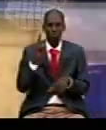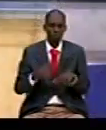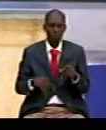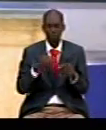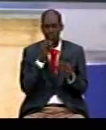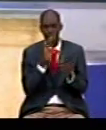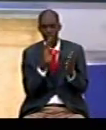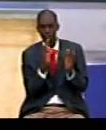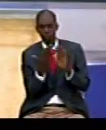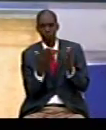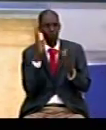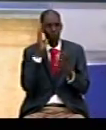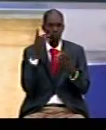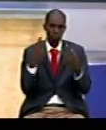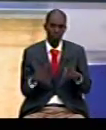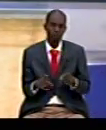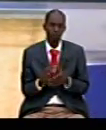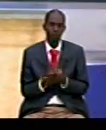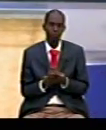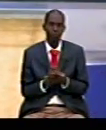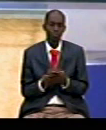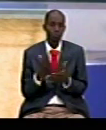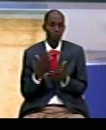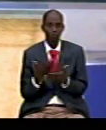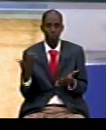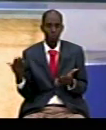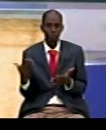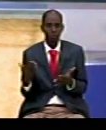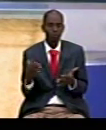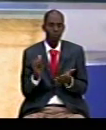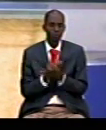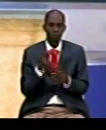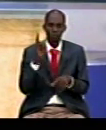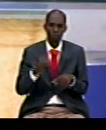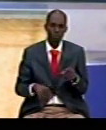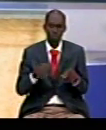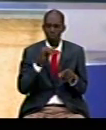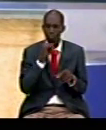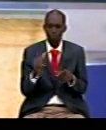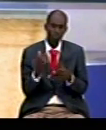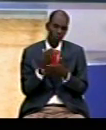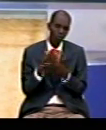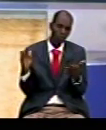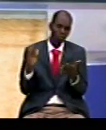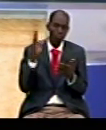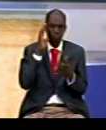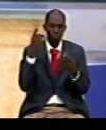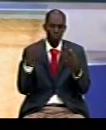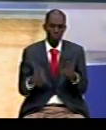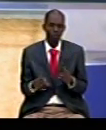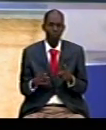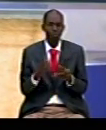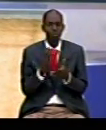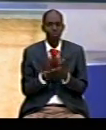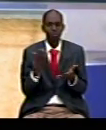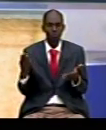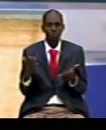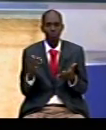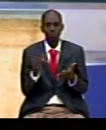incomparable, it will happen. Something irresistible, it will happen.